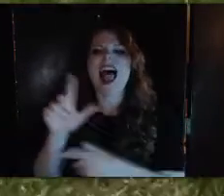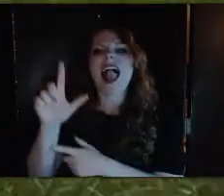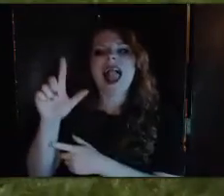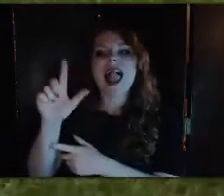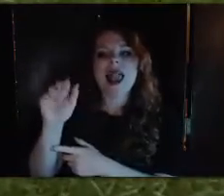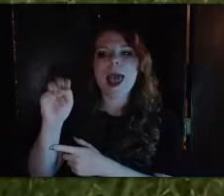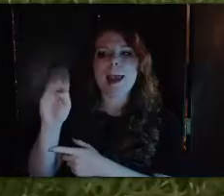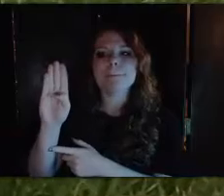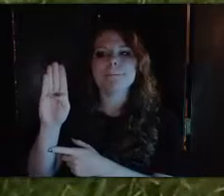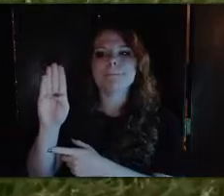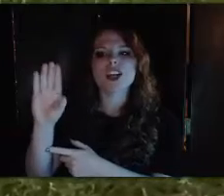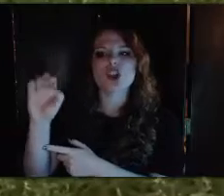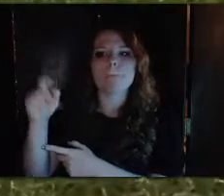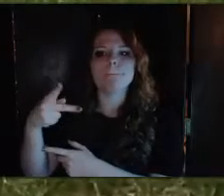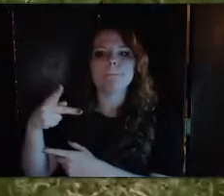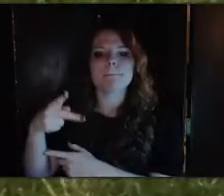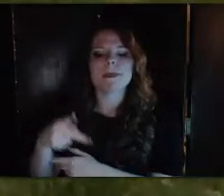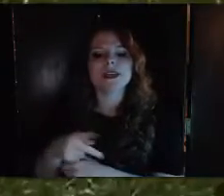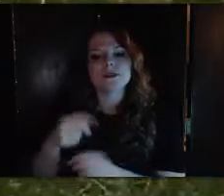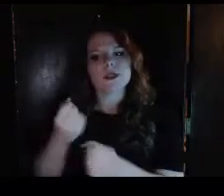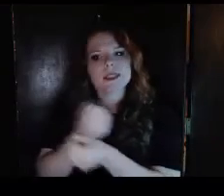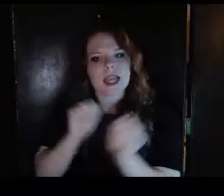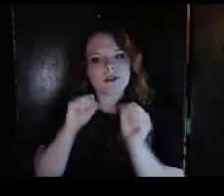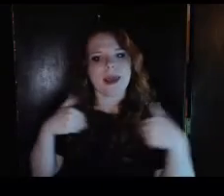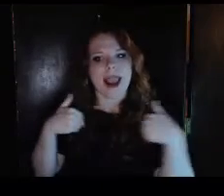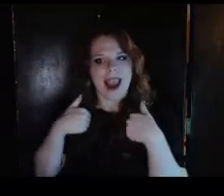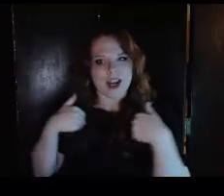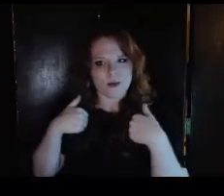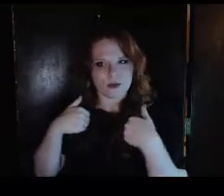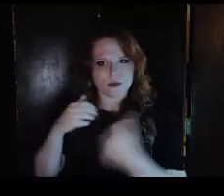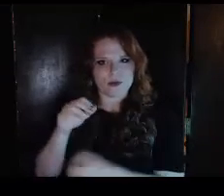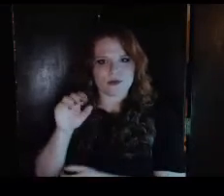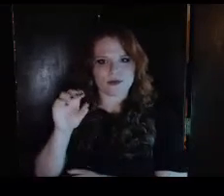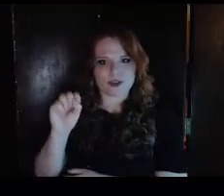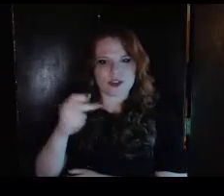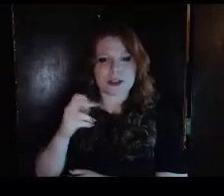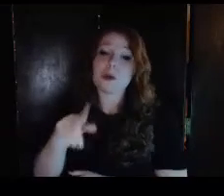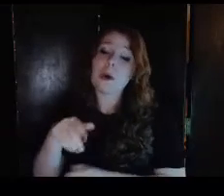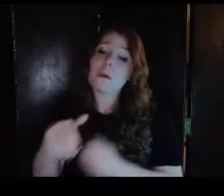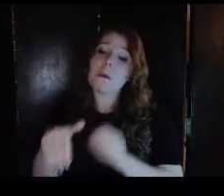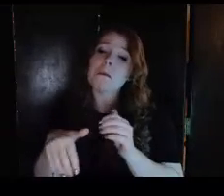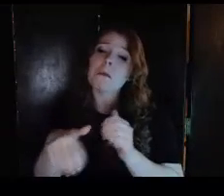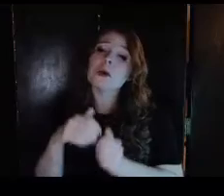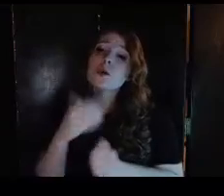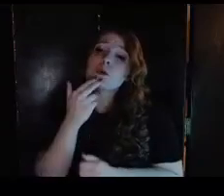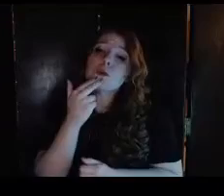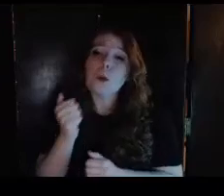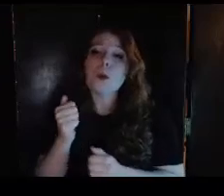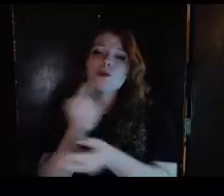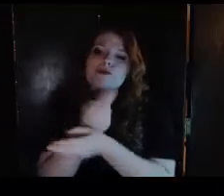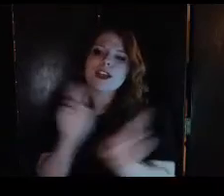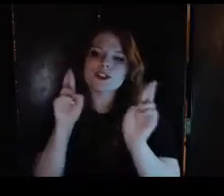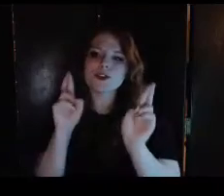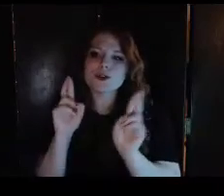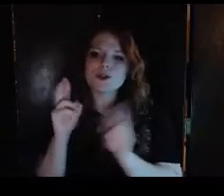a Maltese who was rescued from a Wisconsin animal shelter. Magazine readers voted her the world's cutest rescue dog. Lamb Chop's